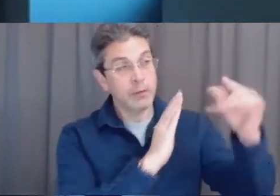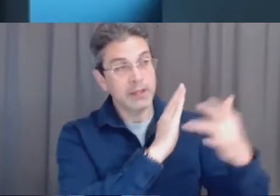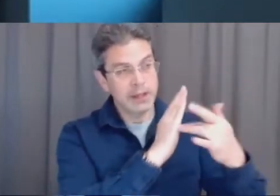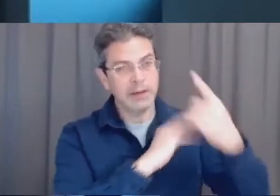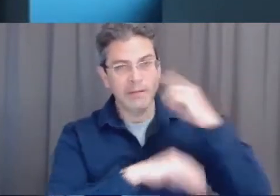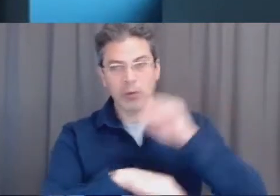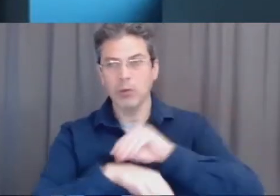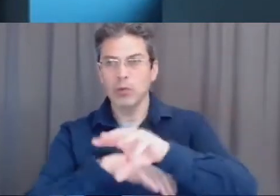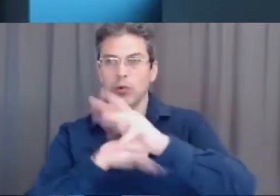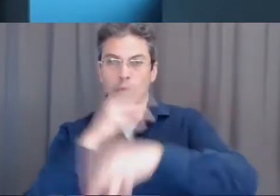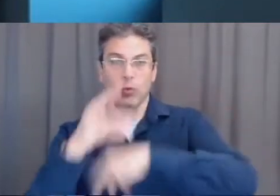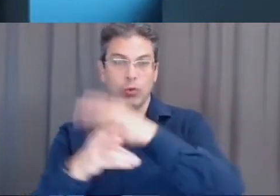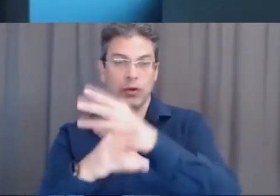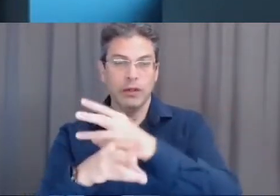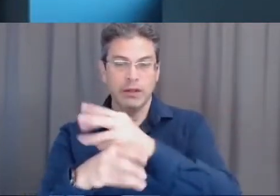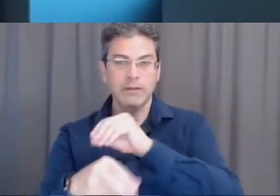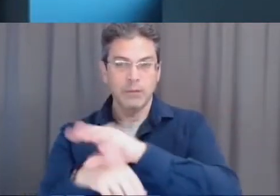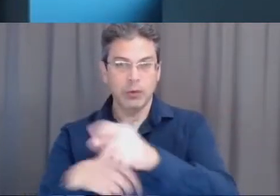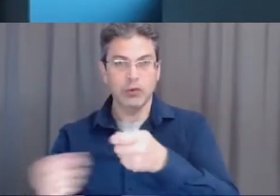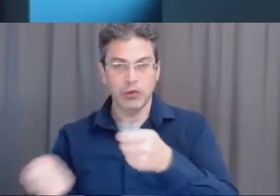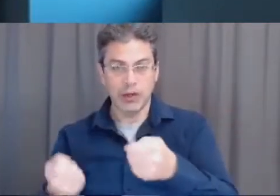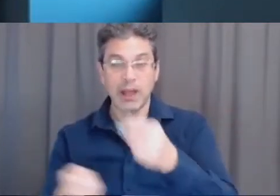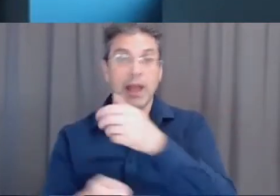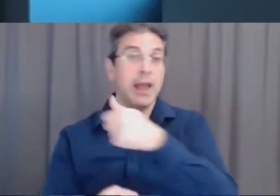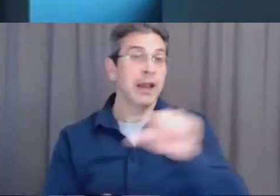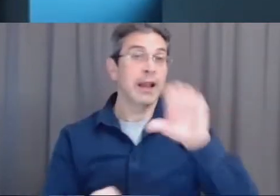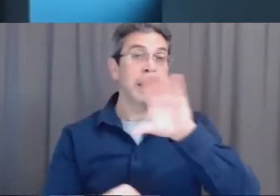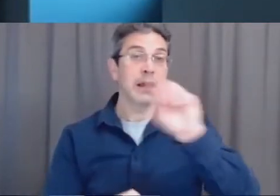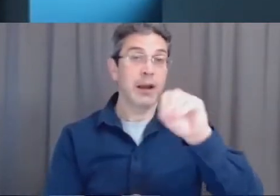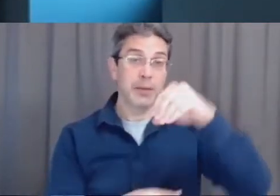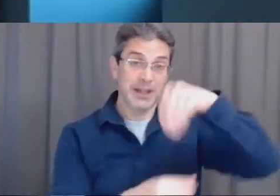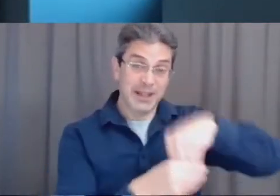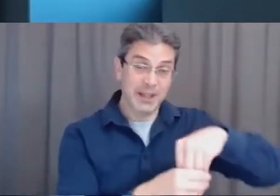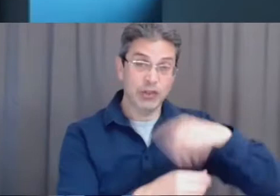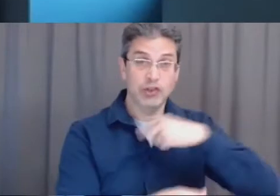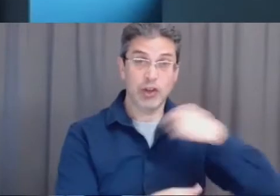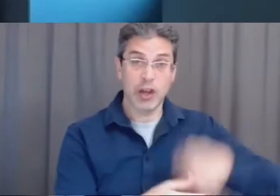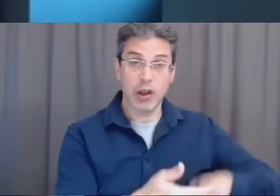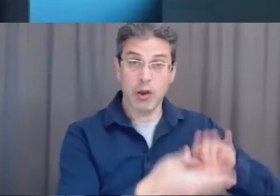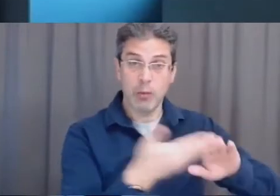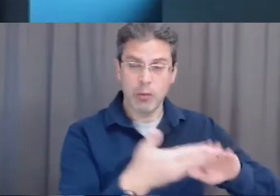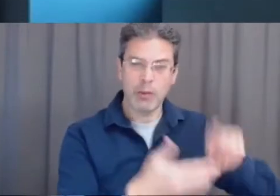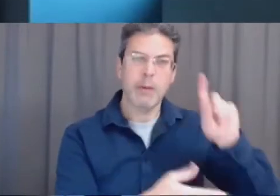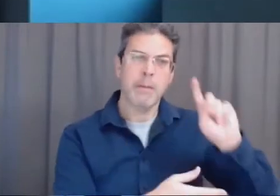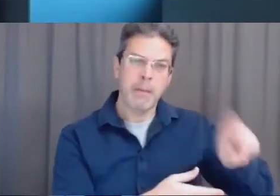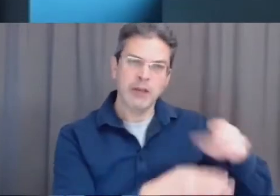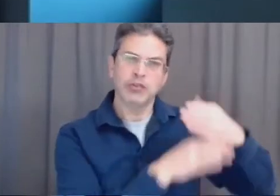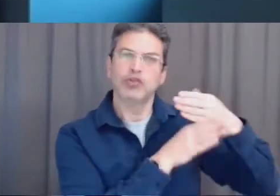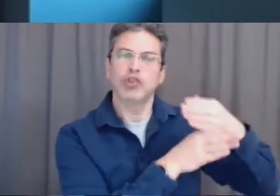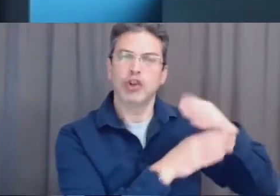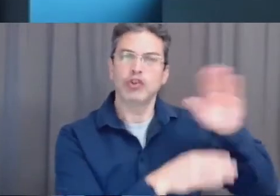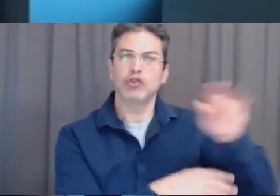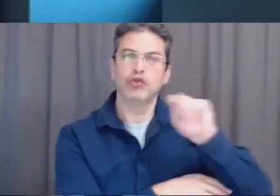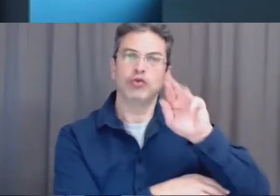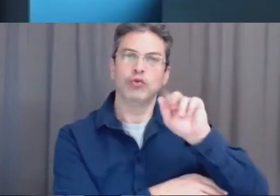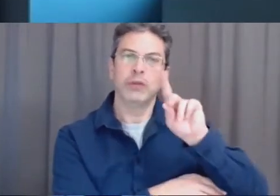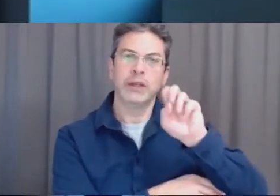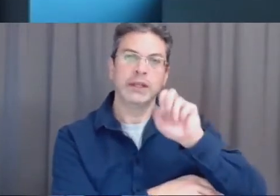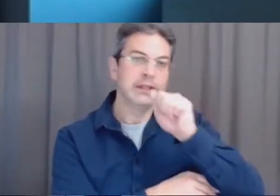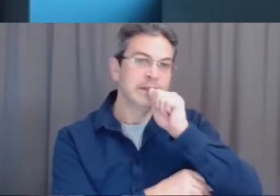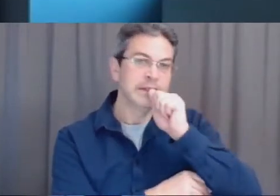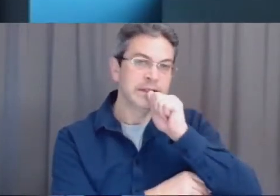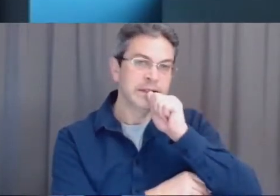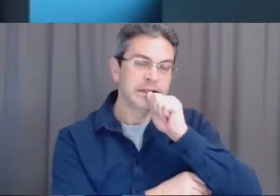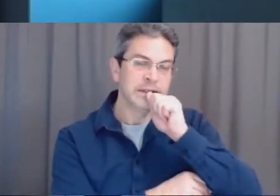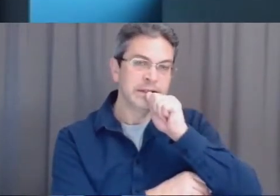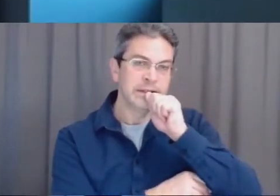foreign companies operating in China to share their trade secrets. And there's no question that China is seeking to